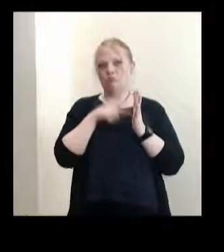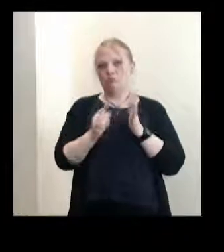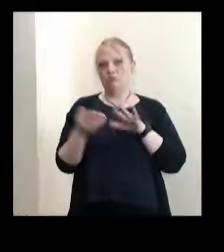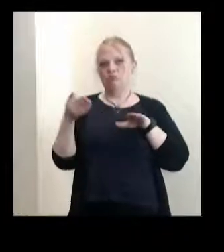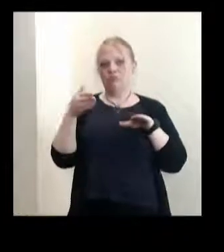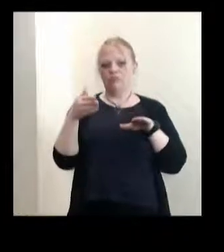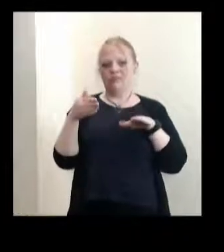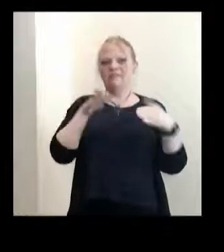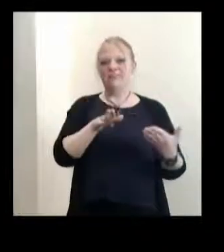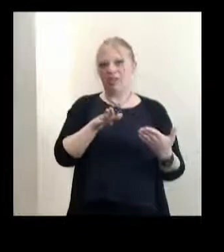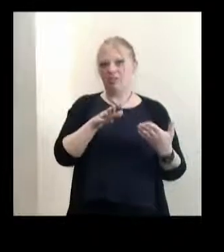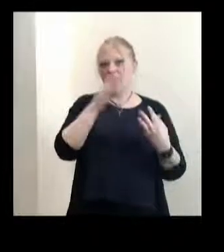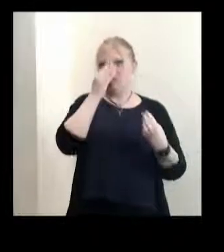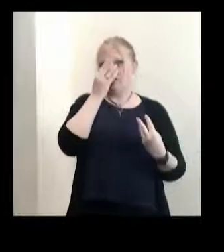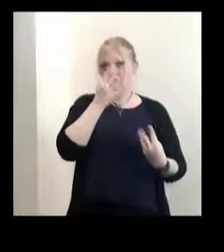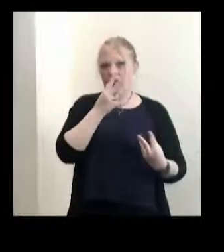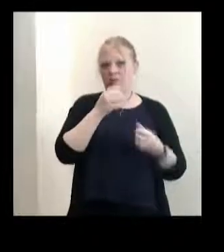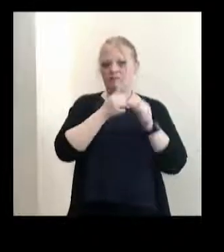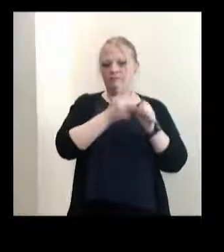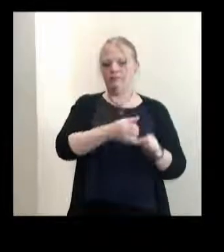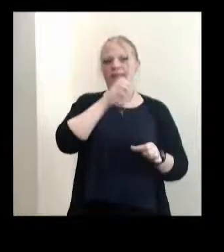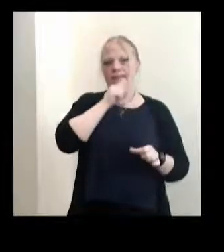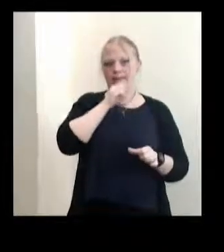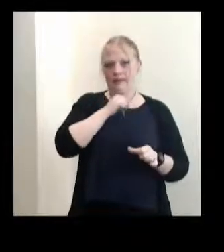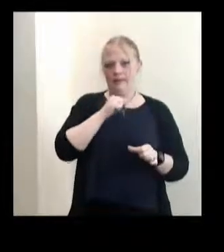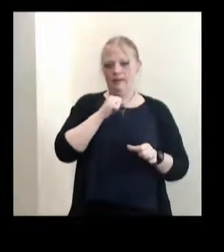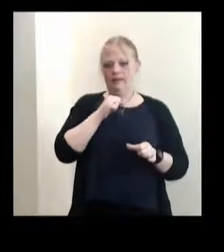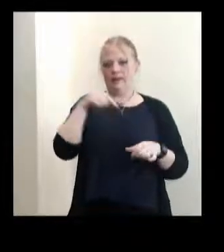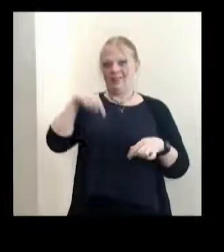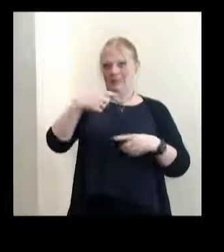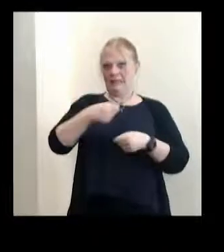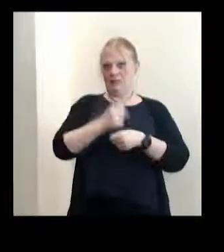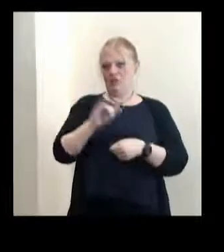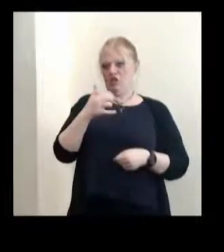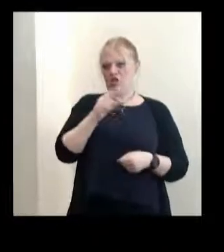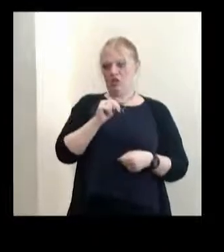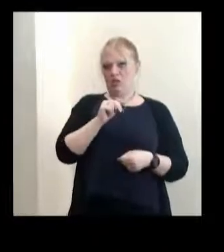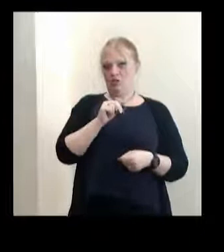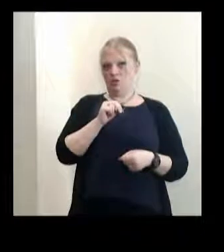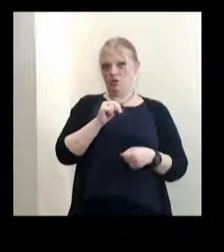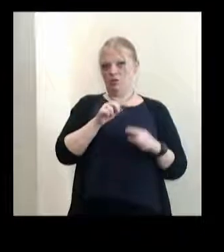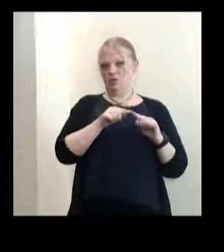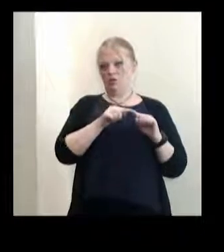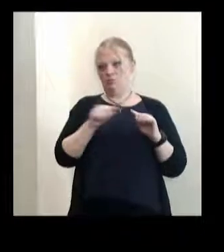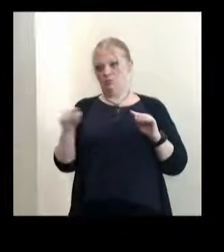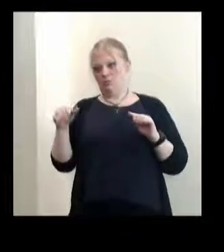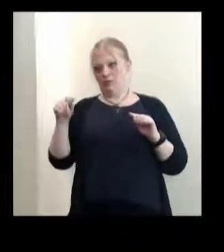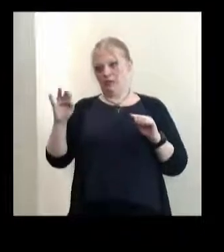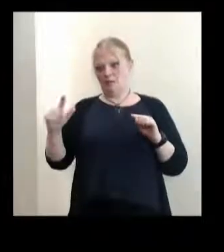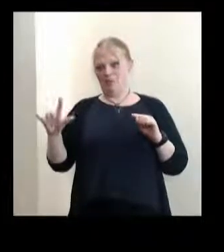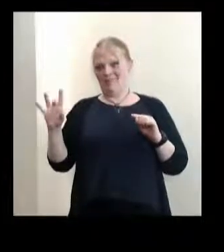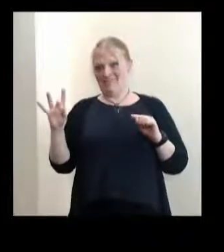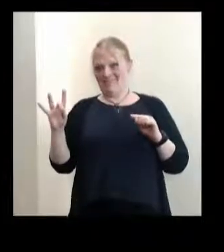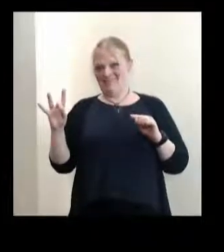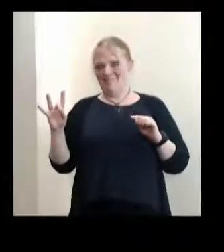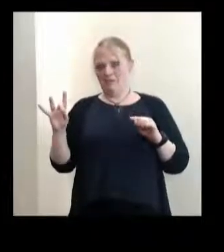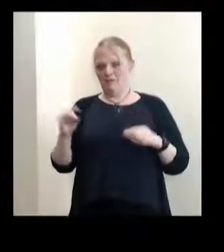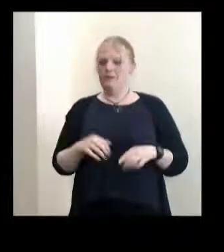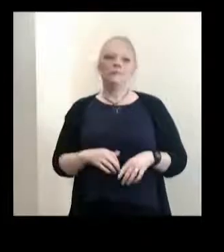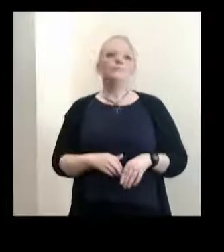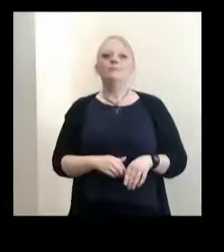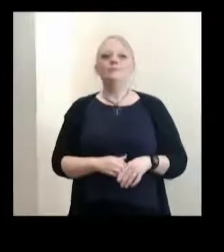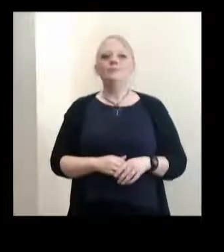by age for this year, starting from January all the way through reported cases through April 8th.